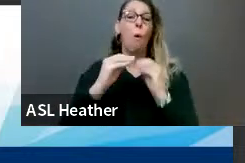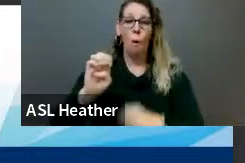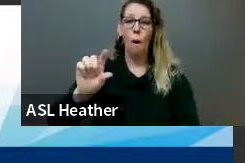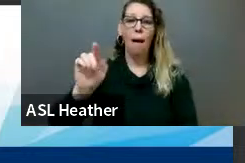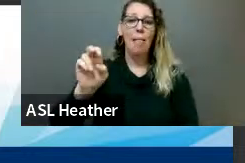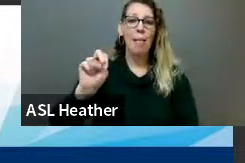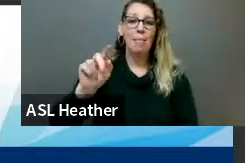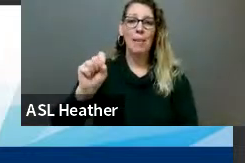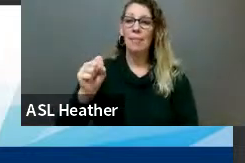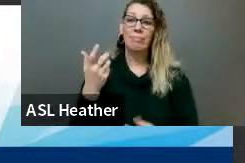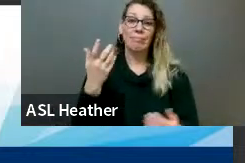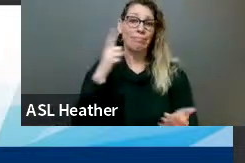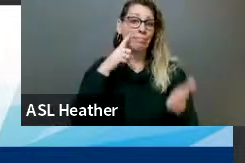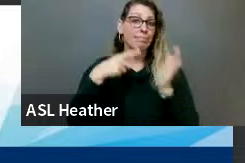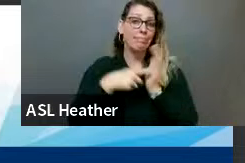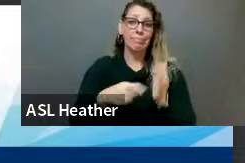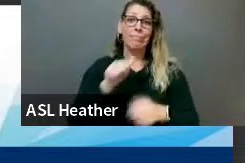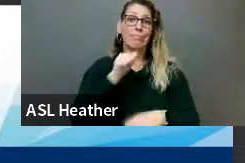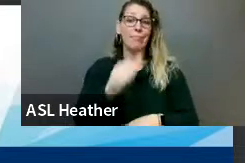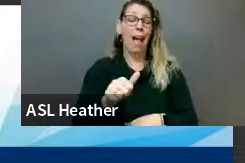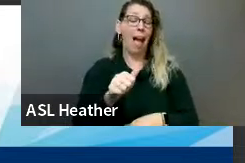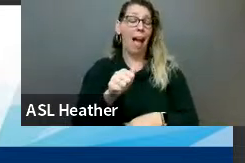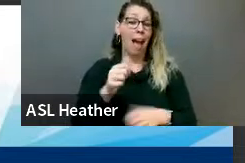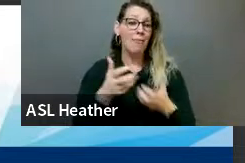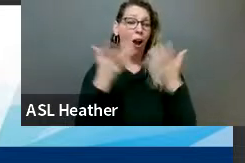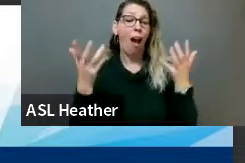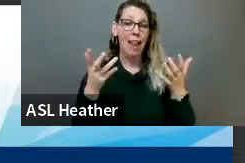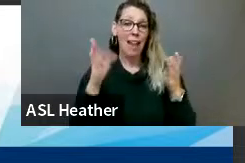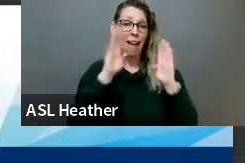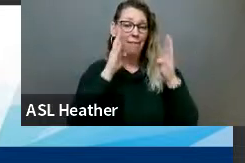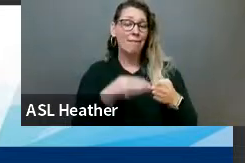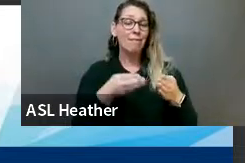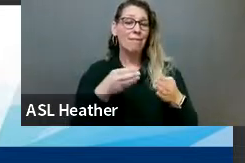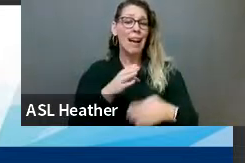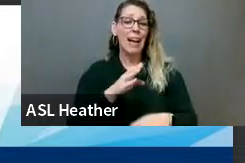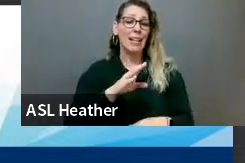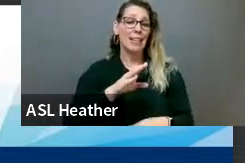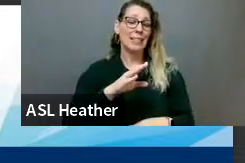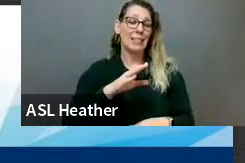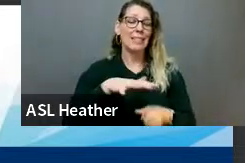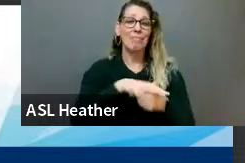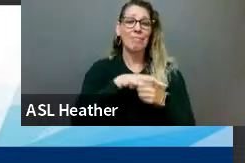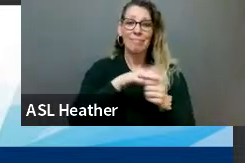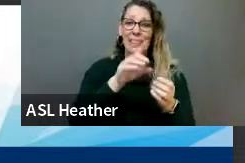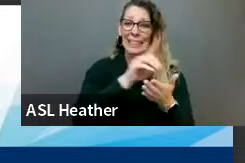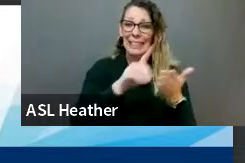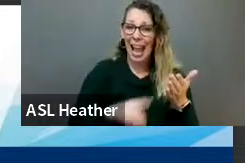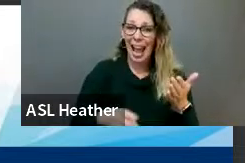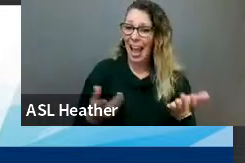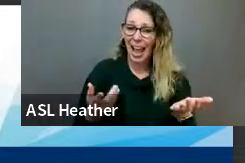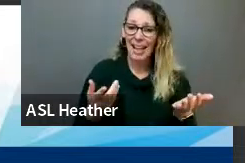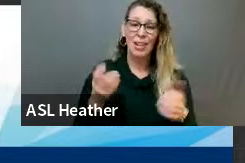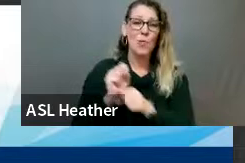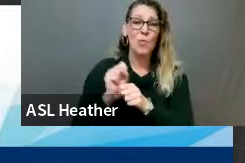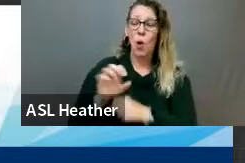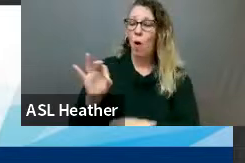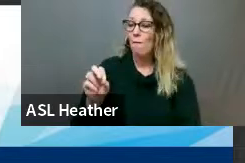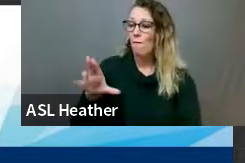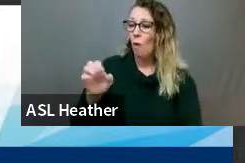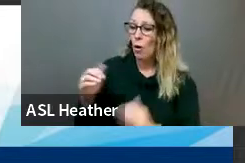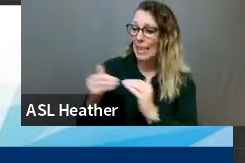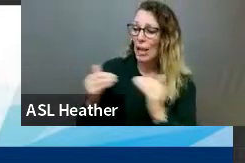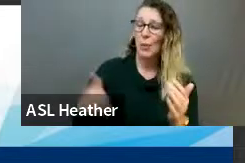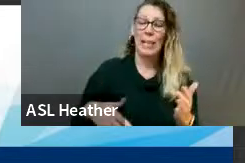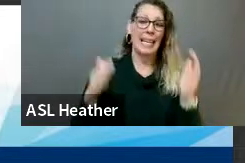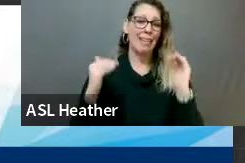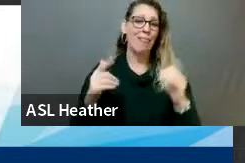we've not spent a lot of time in physical design and the art and potential space there. we have not spent a lot of time on workforce equity. There's